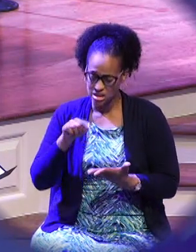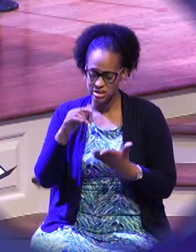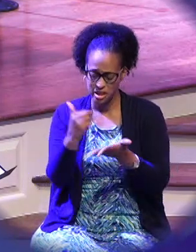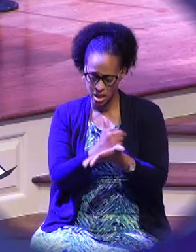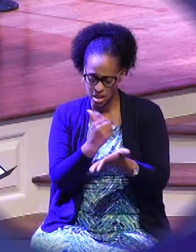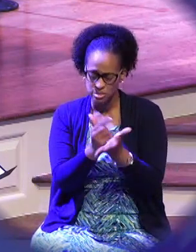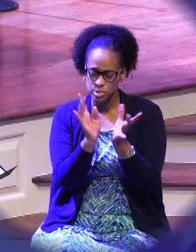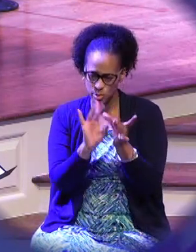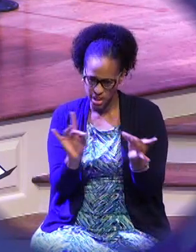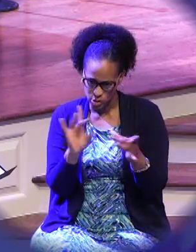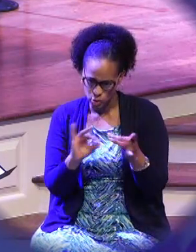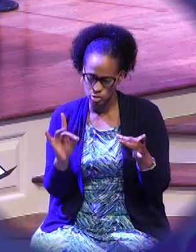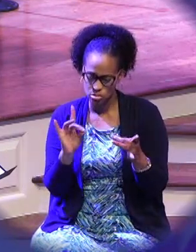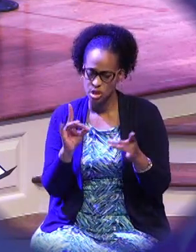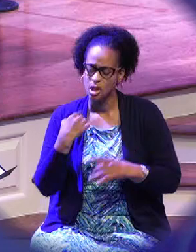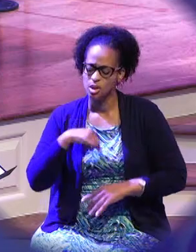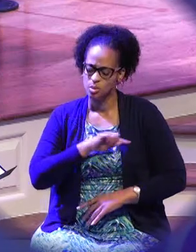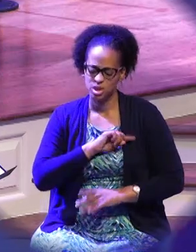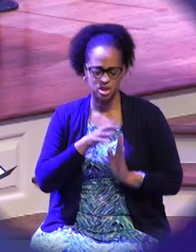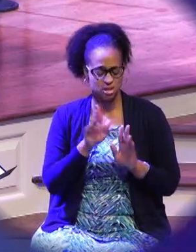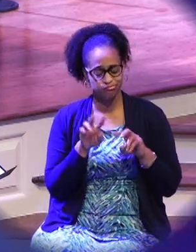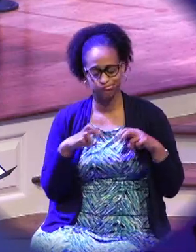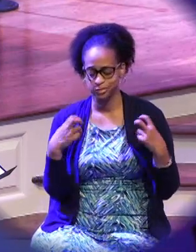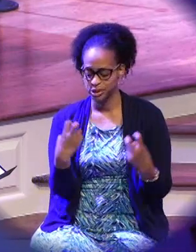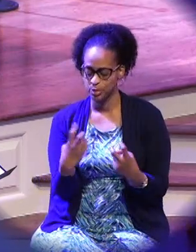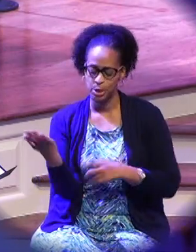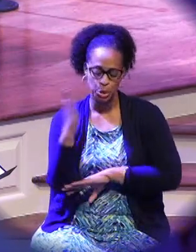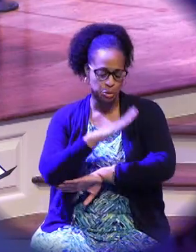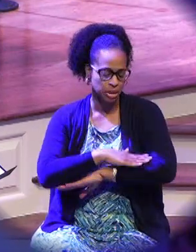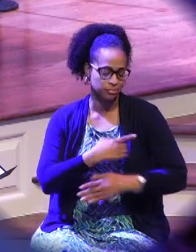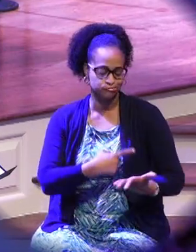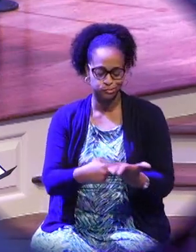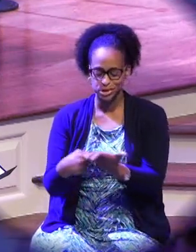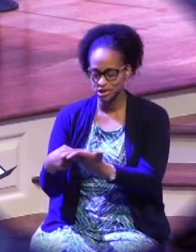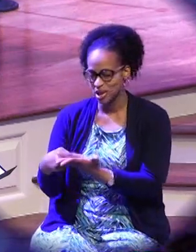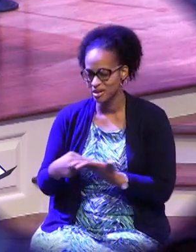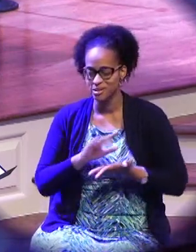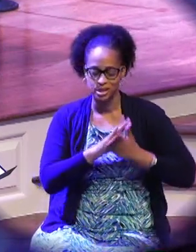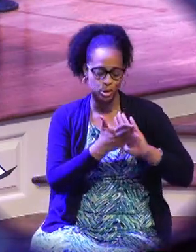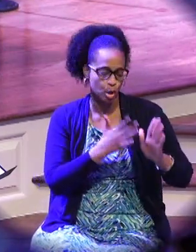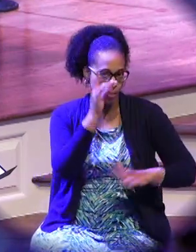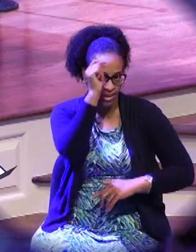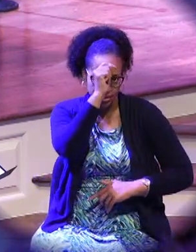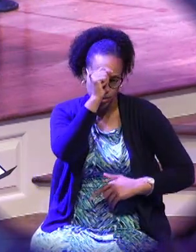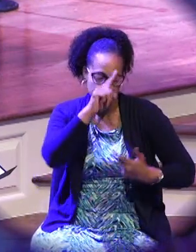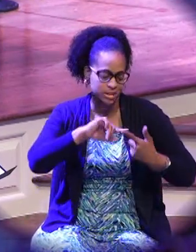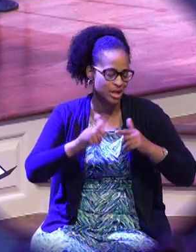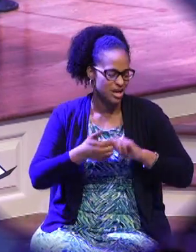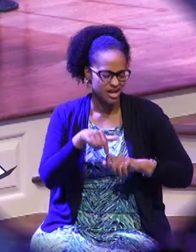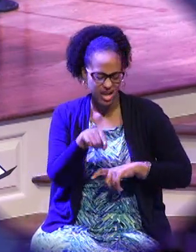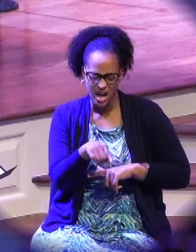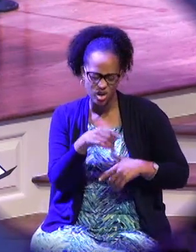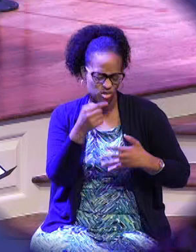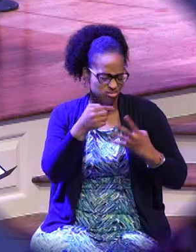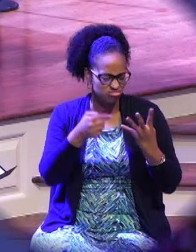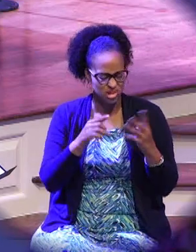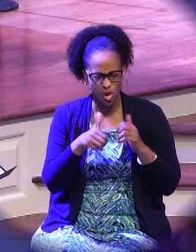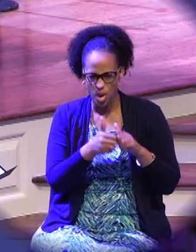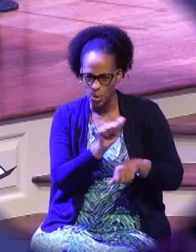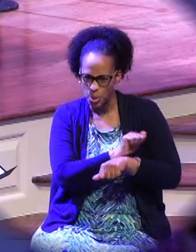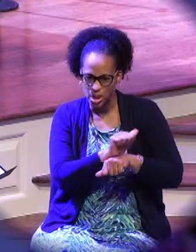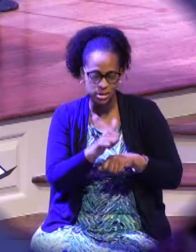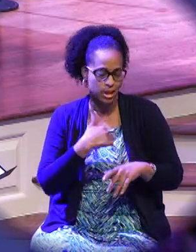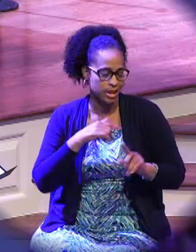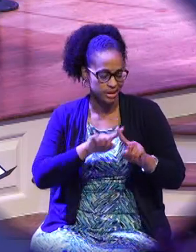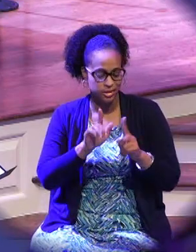gospel message. And we can sit around all day and discuss atonement theories and how the mechanics of this work. And I got all